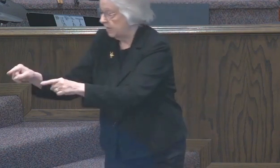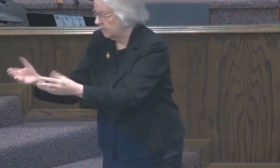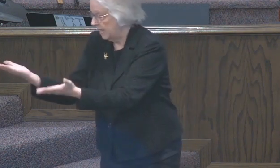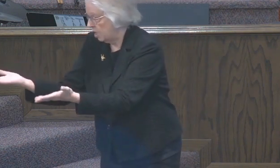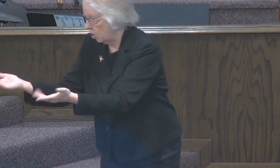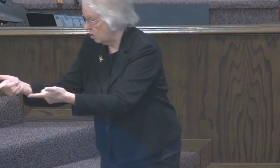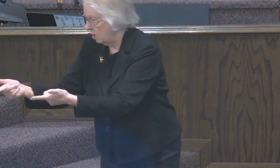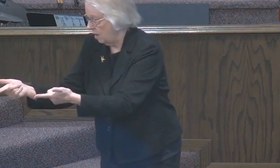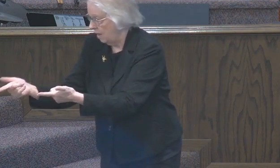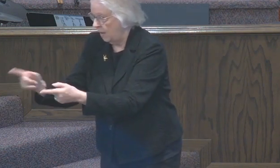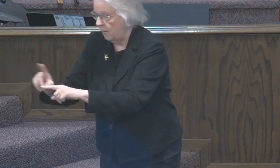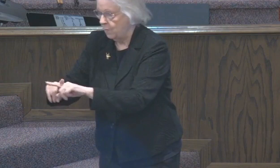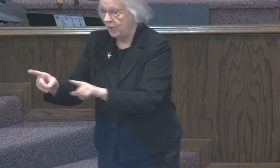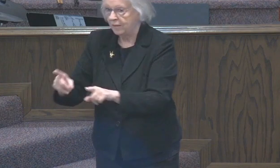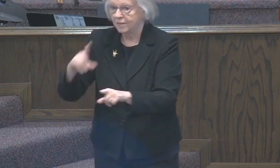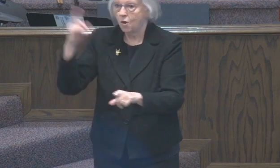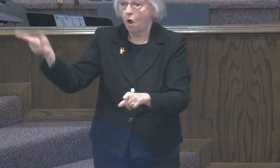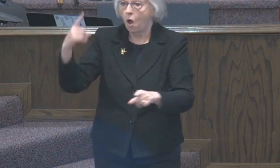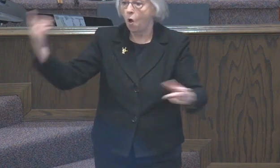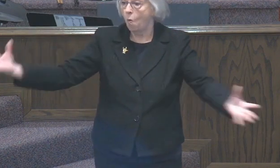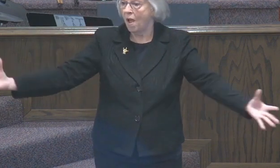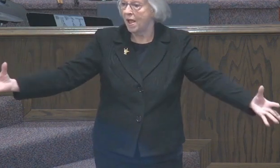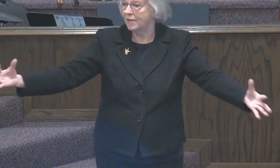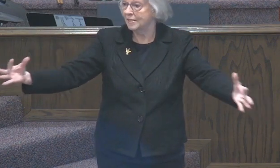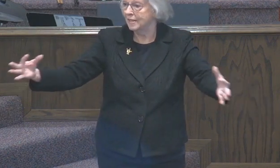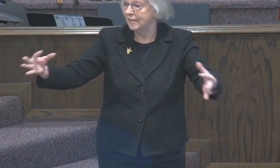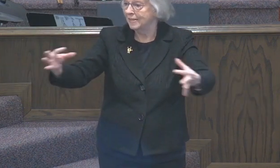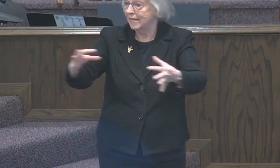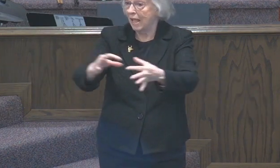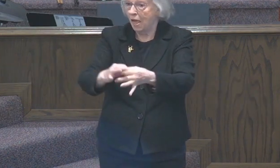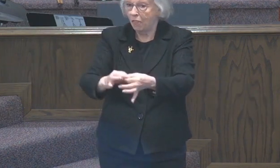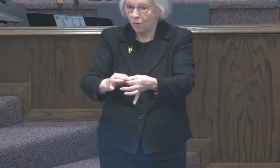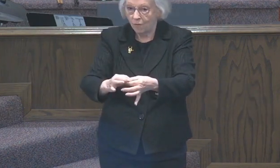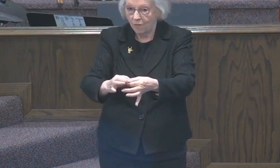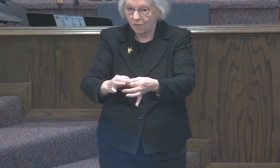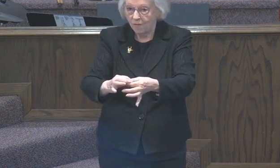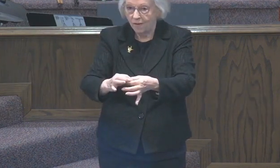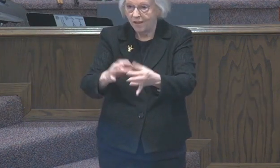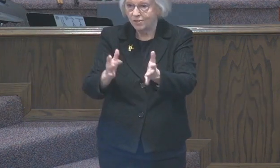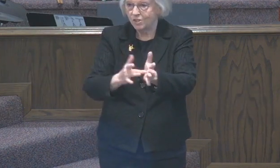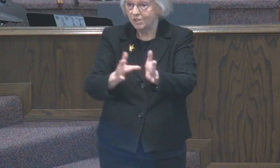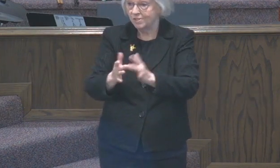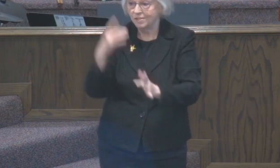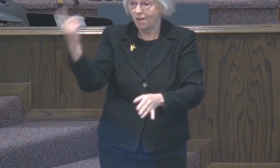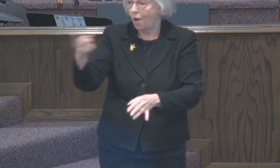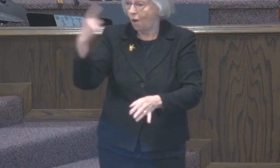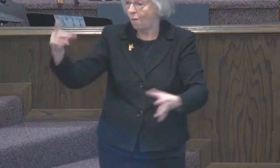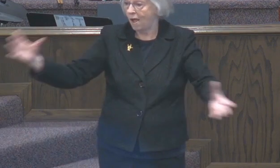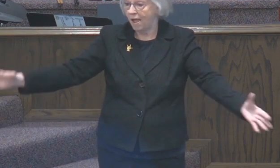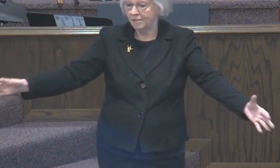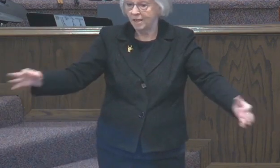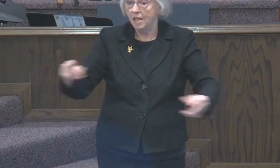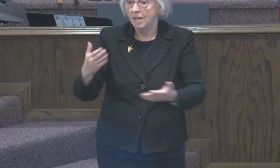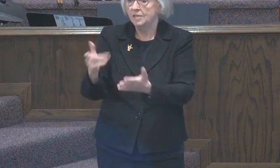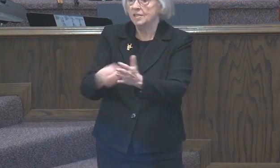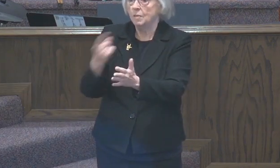that might not always be the case, and that's where I want us to look this morning. Because the first 12 verses of